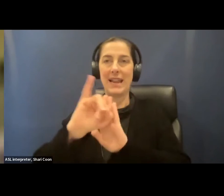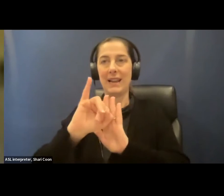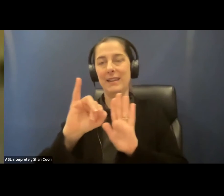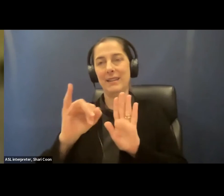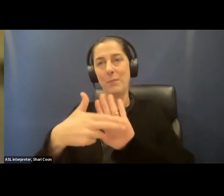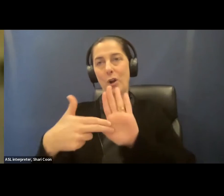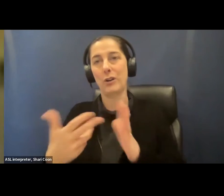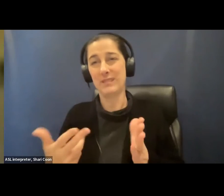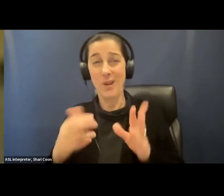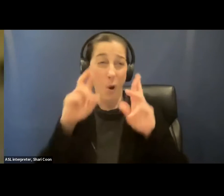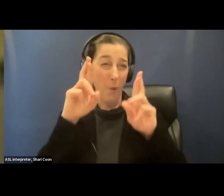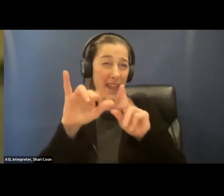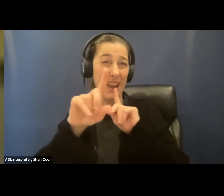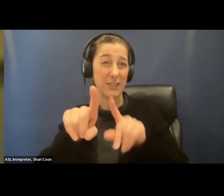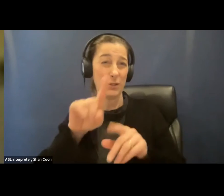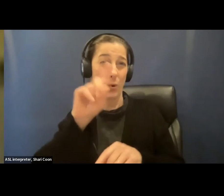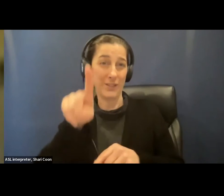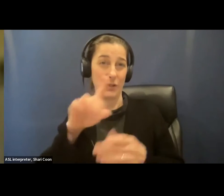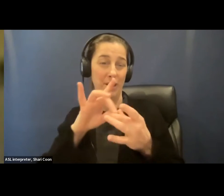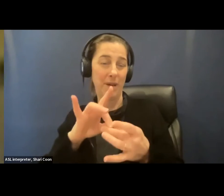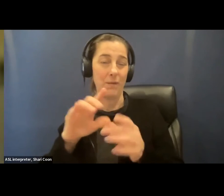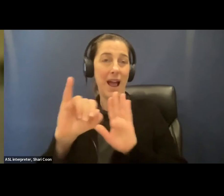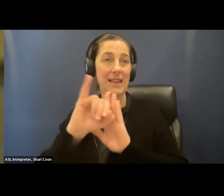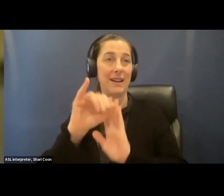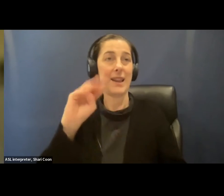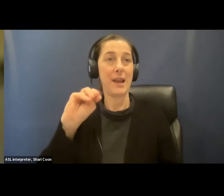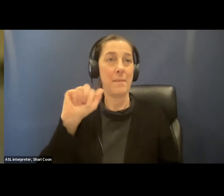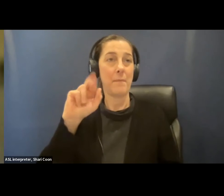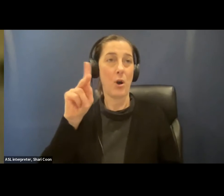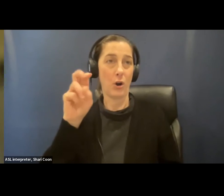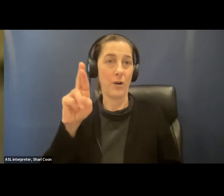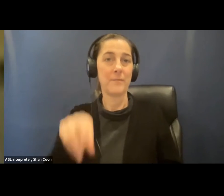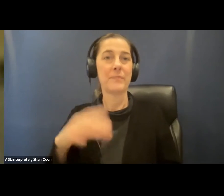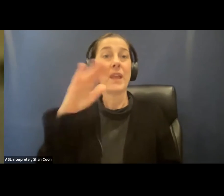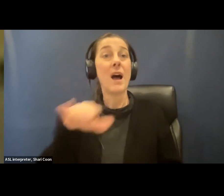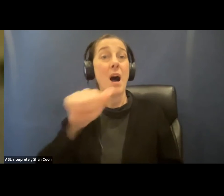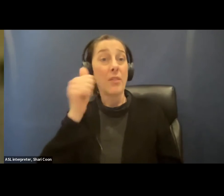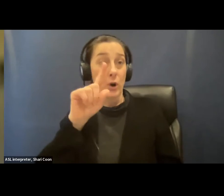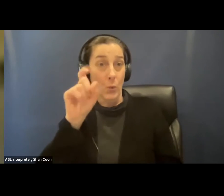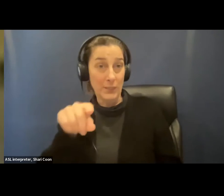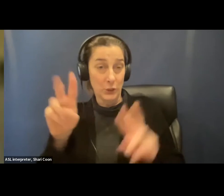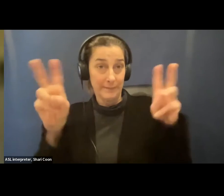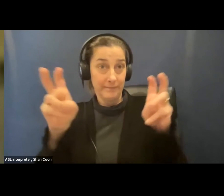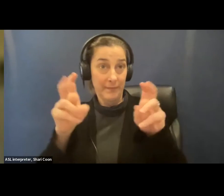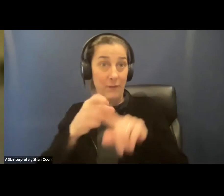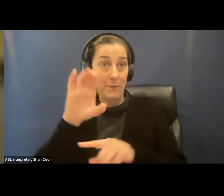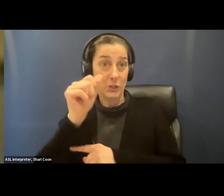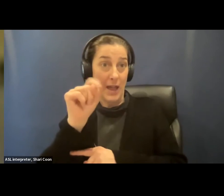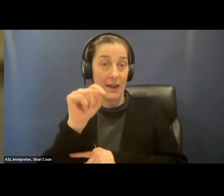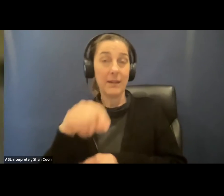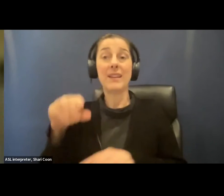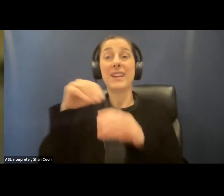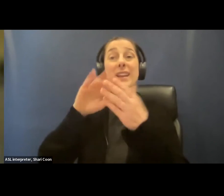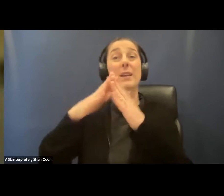that answered your question, Mona. I see another question in the chat. I found that there's some gatekeeping in the community over which